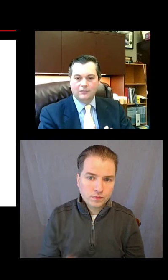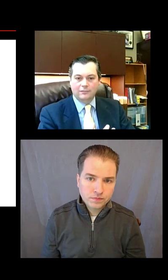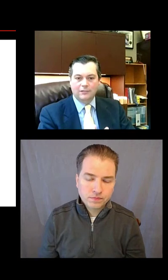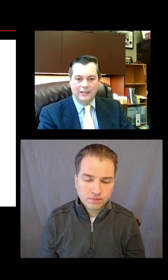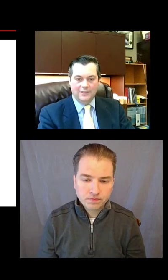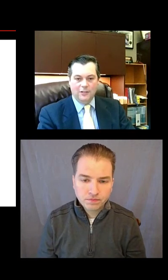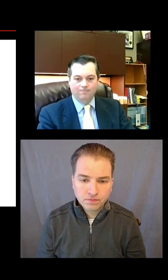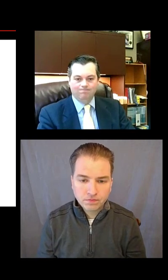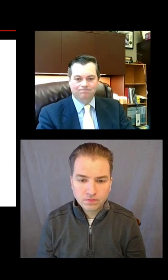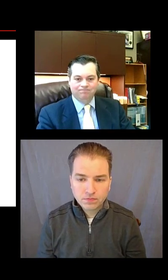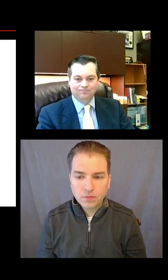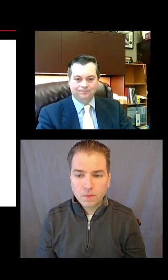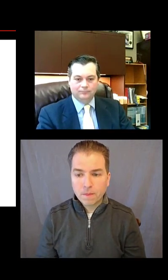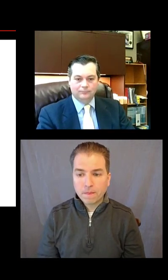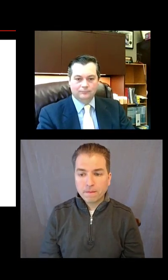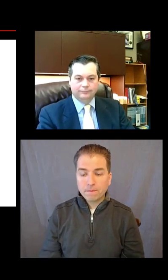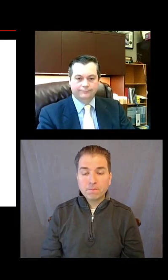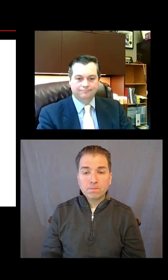life easier.